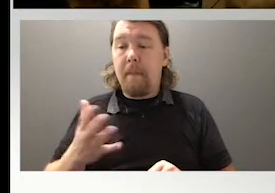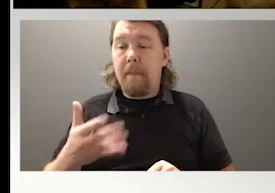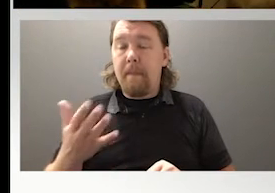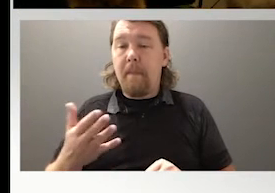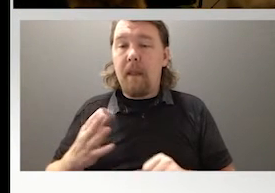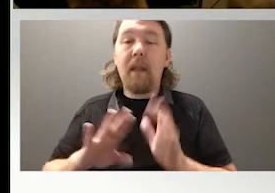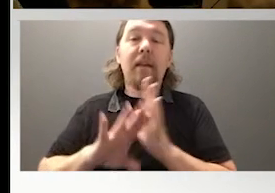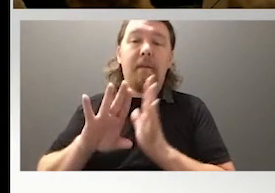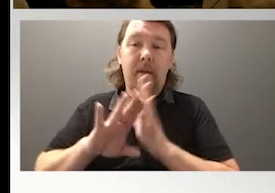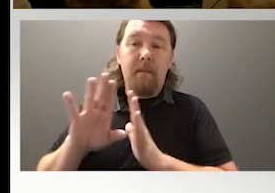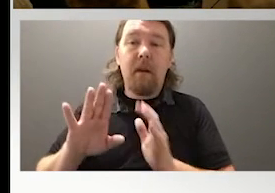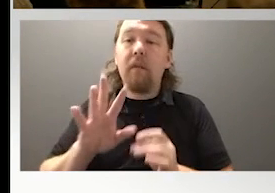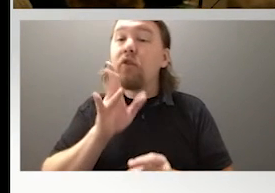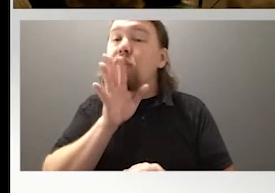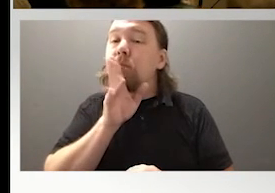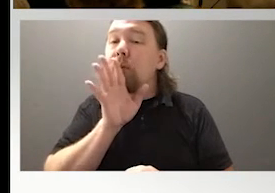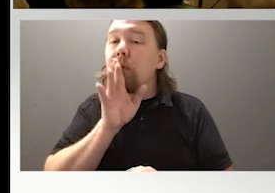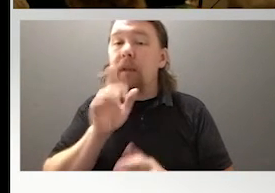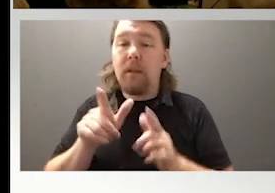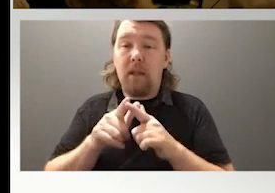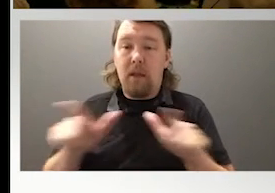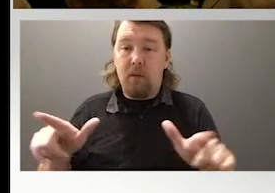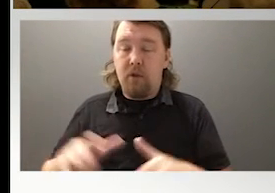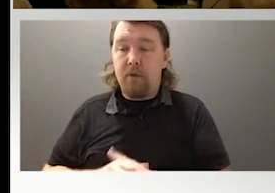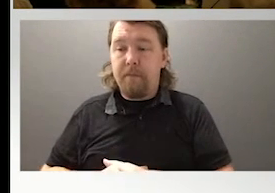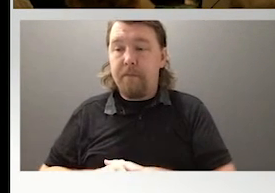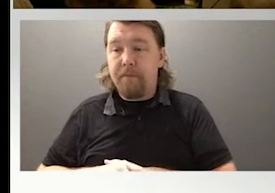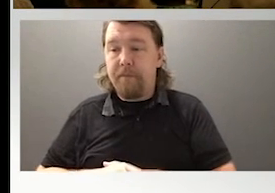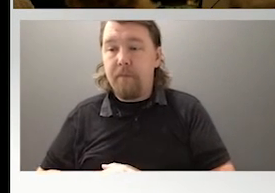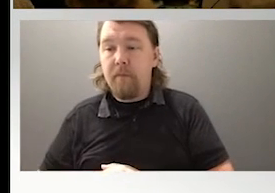the development of spoken language,